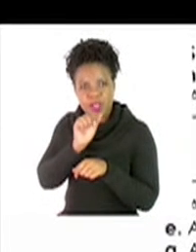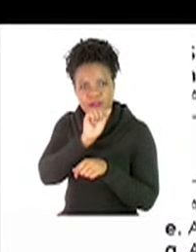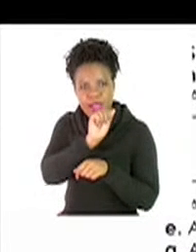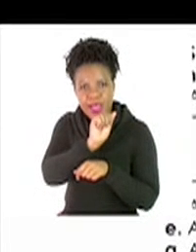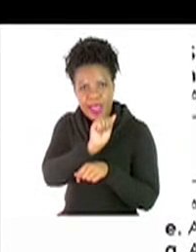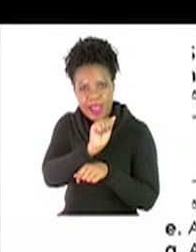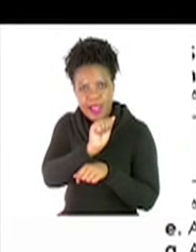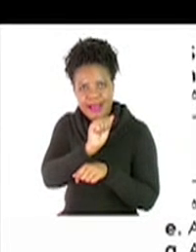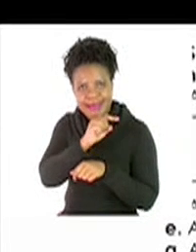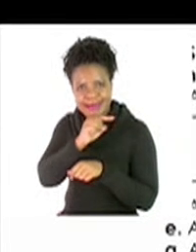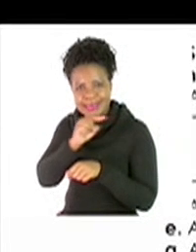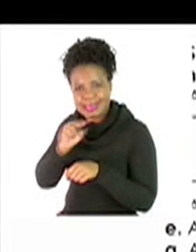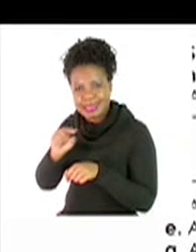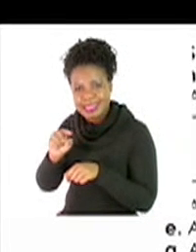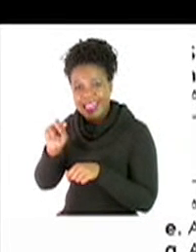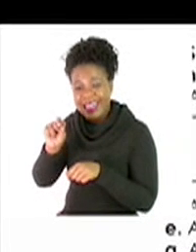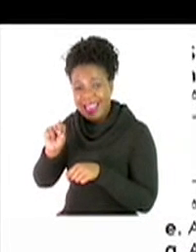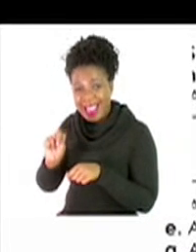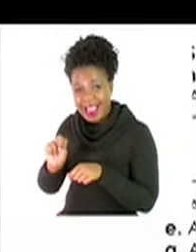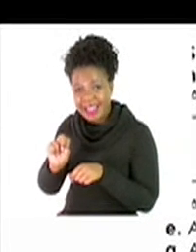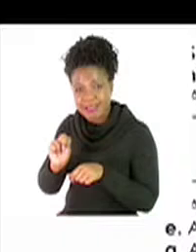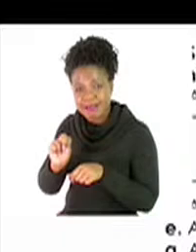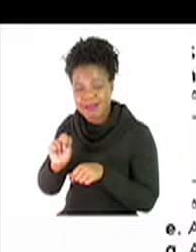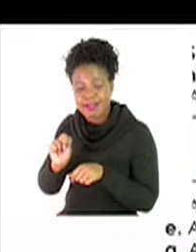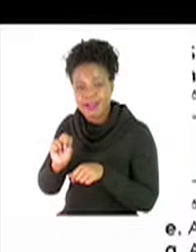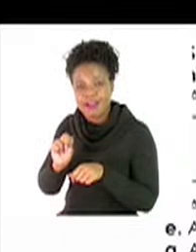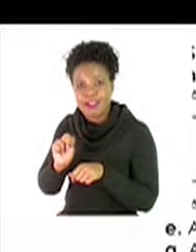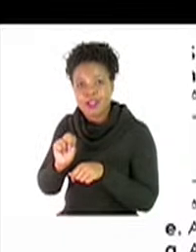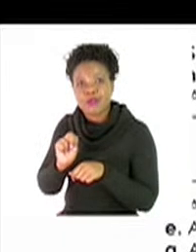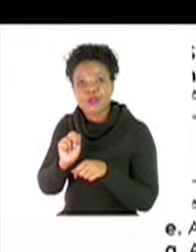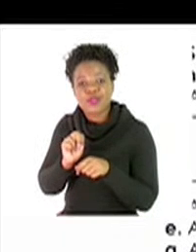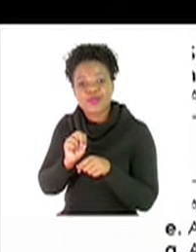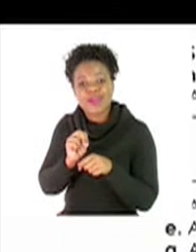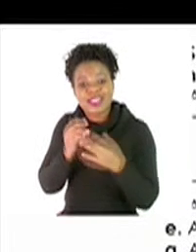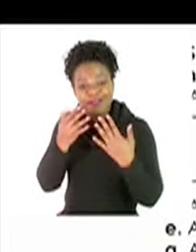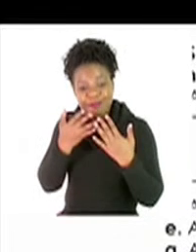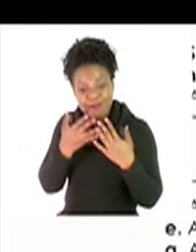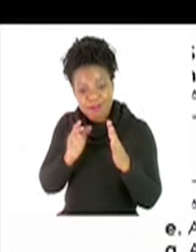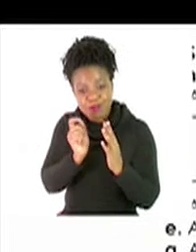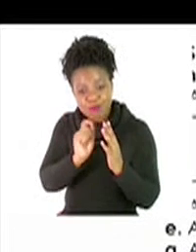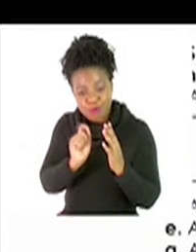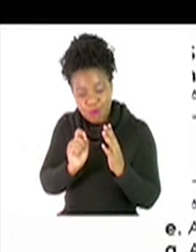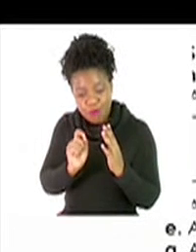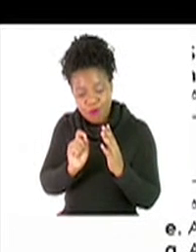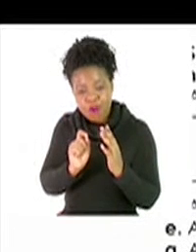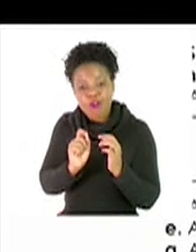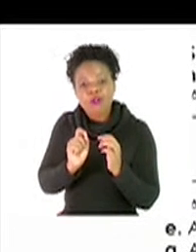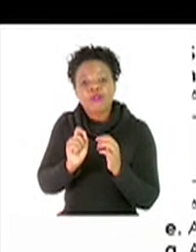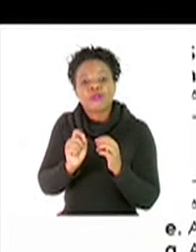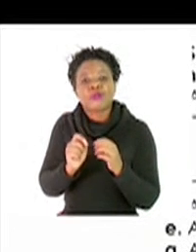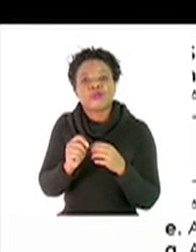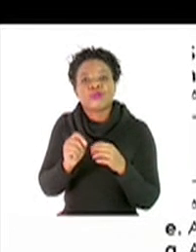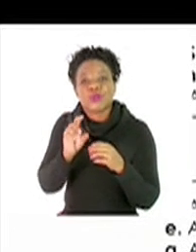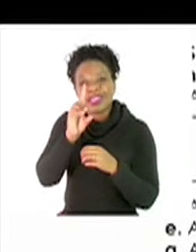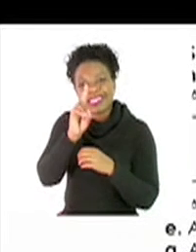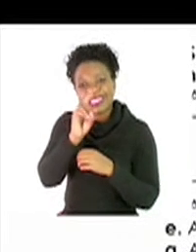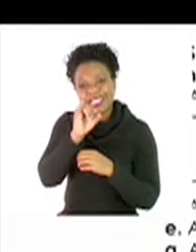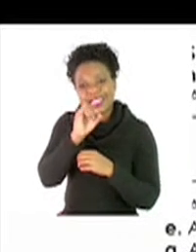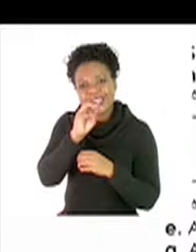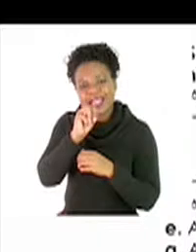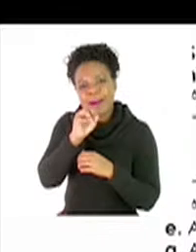Now the words in the box read as cynet, eaglet, fawn,